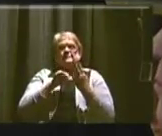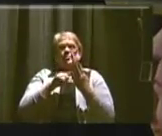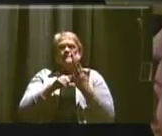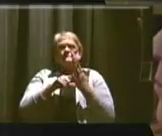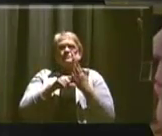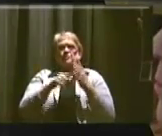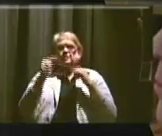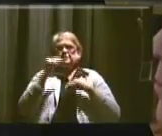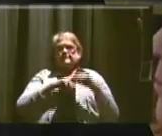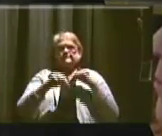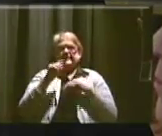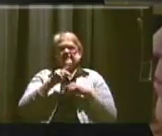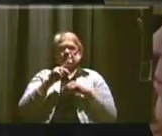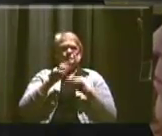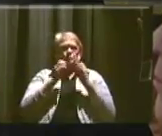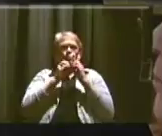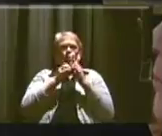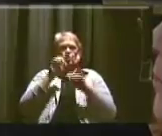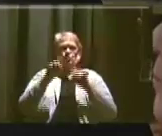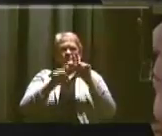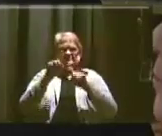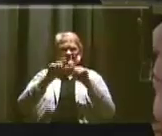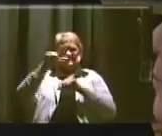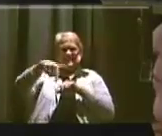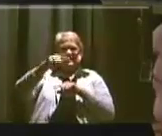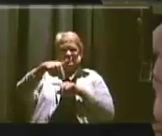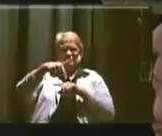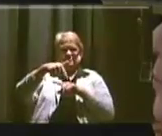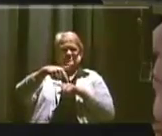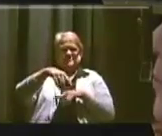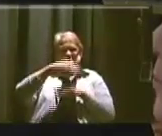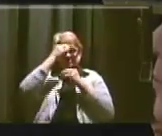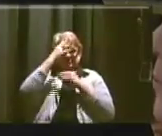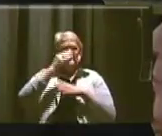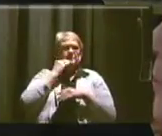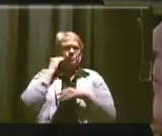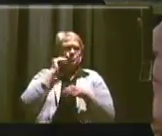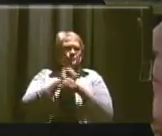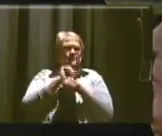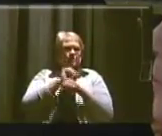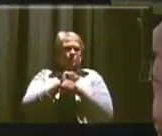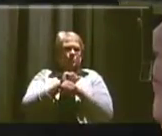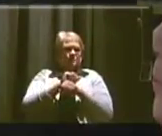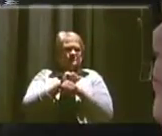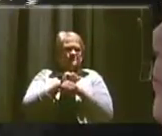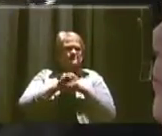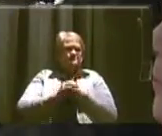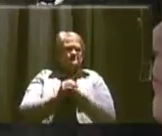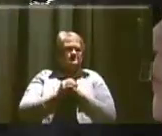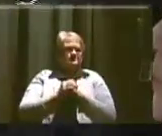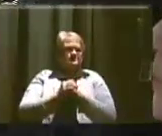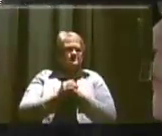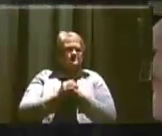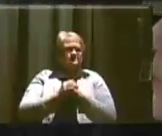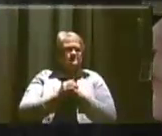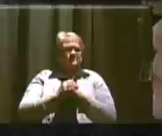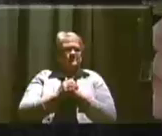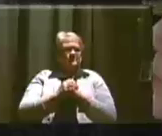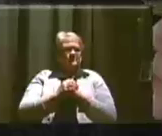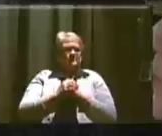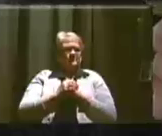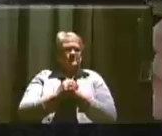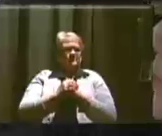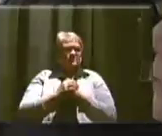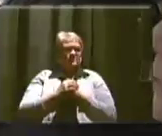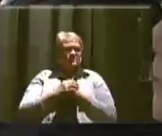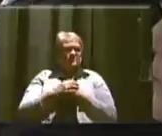more questions. So I wanted to, I guess, just let you know I'll be doing my homework and bringing that back. Great. Okay. Actually, let's jump